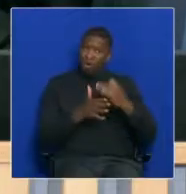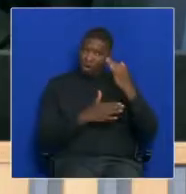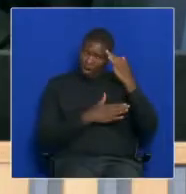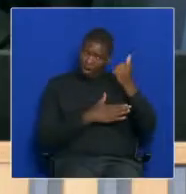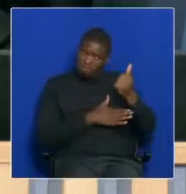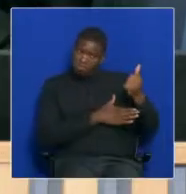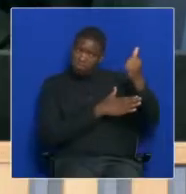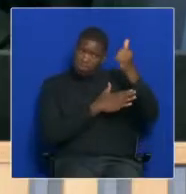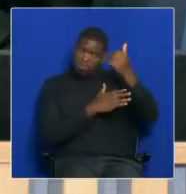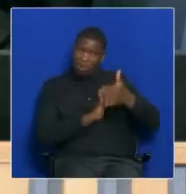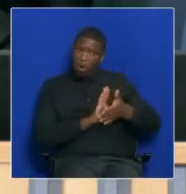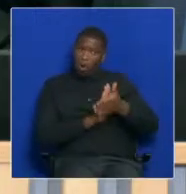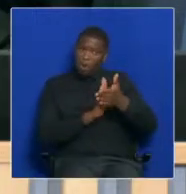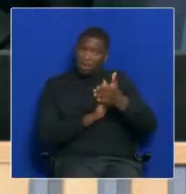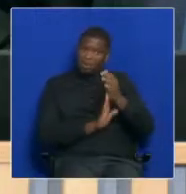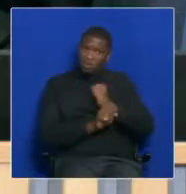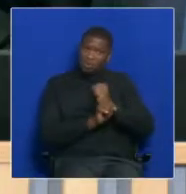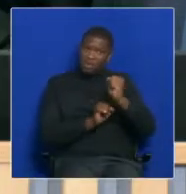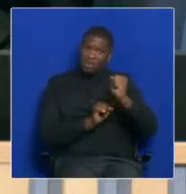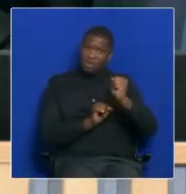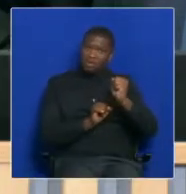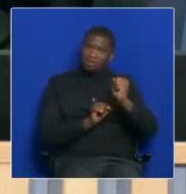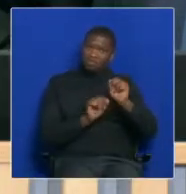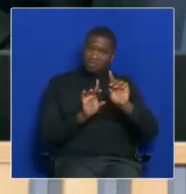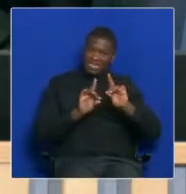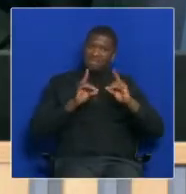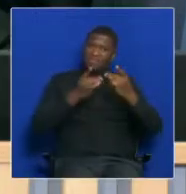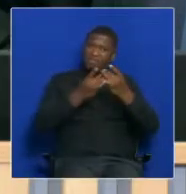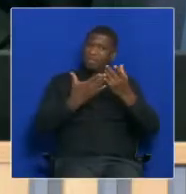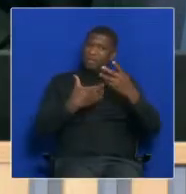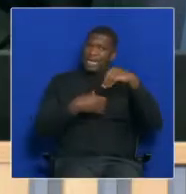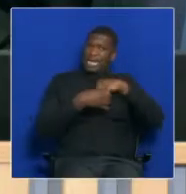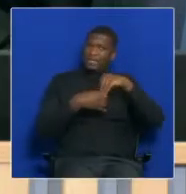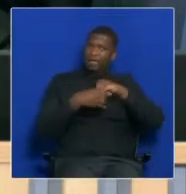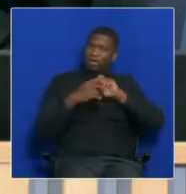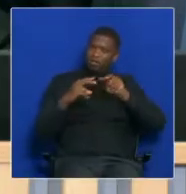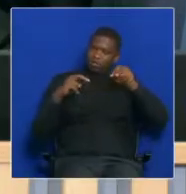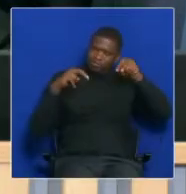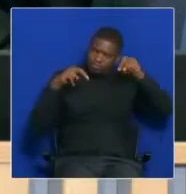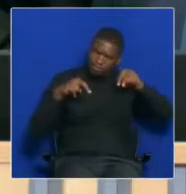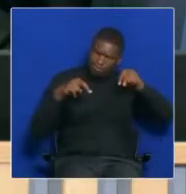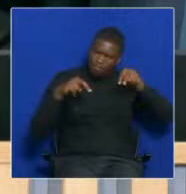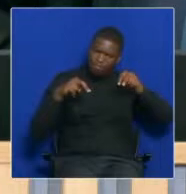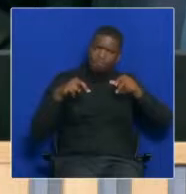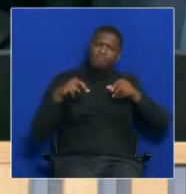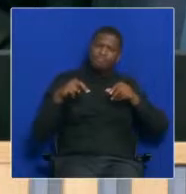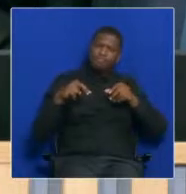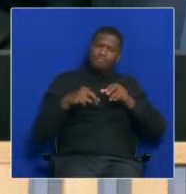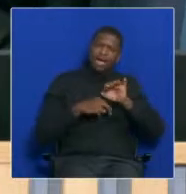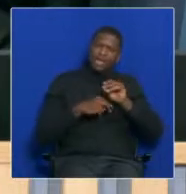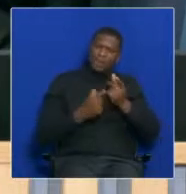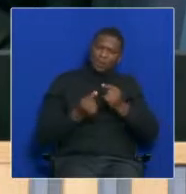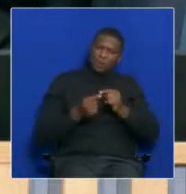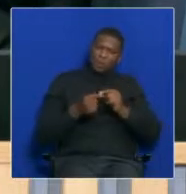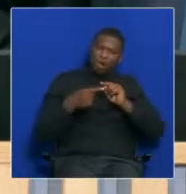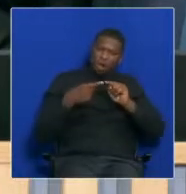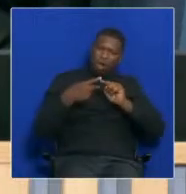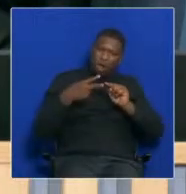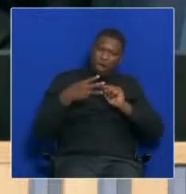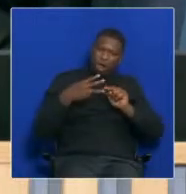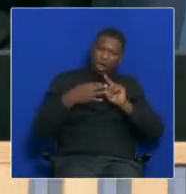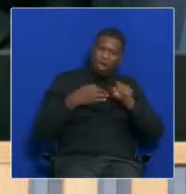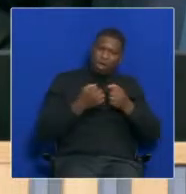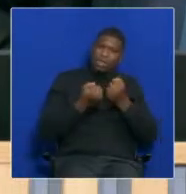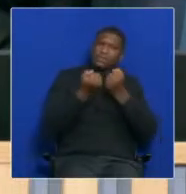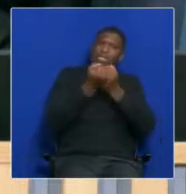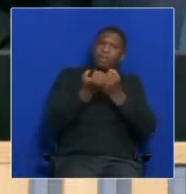look within to see if there's nothing wrong that IDEC did so that you can assist the ID if